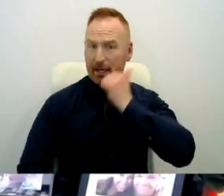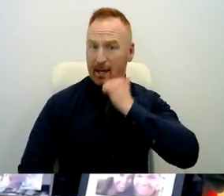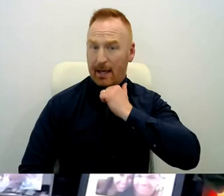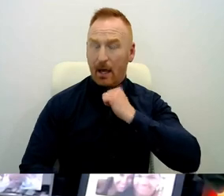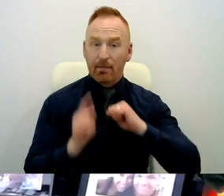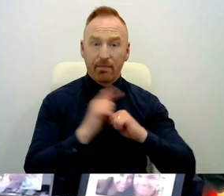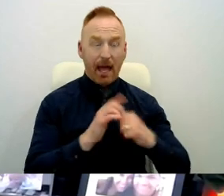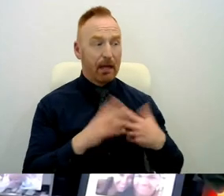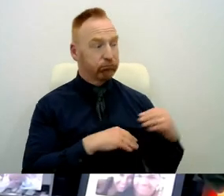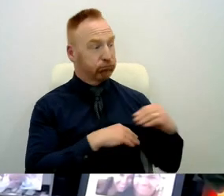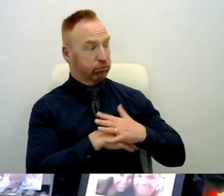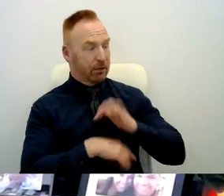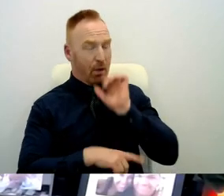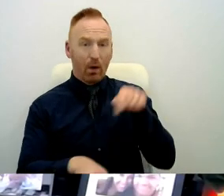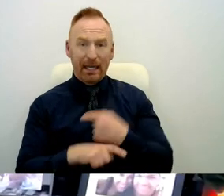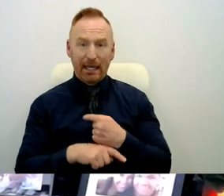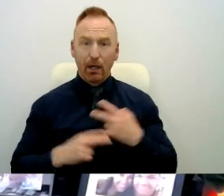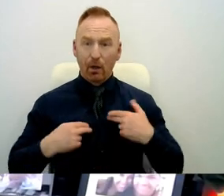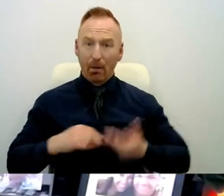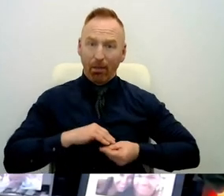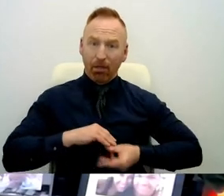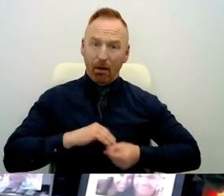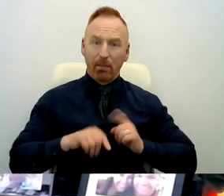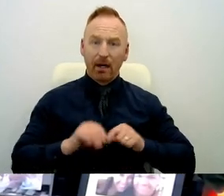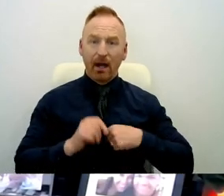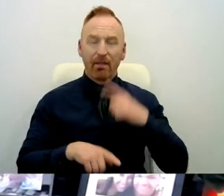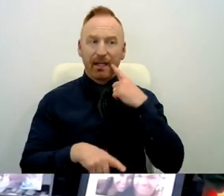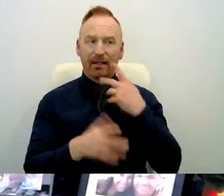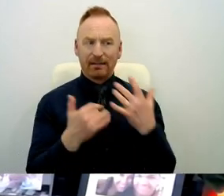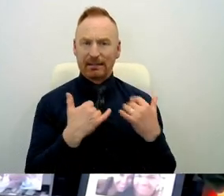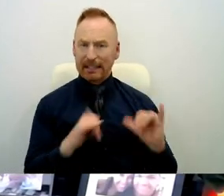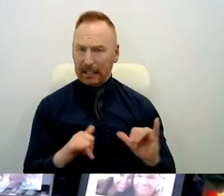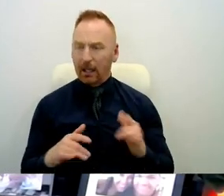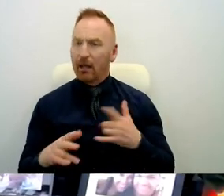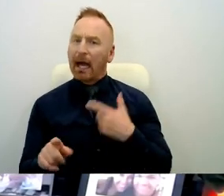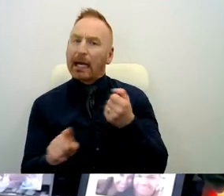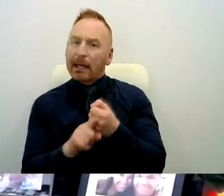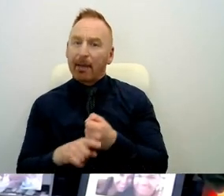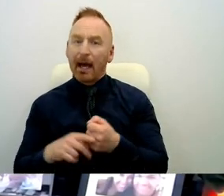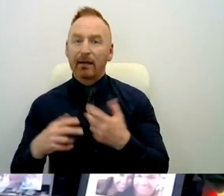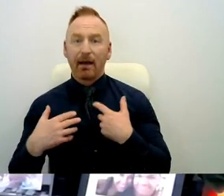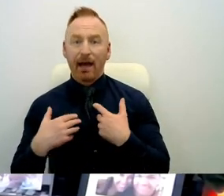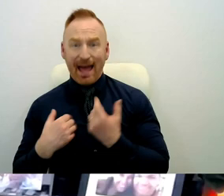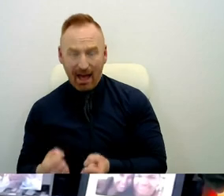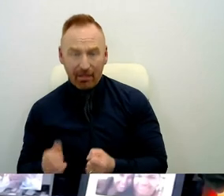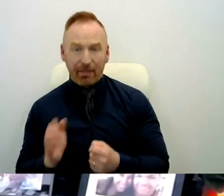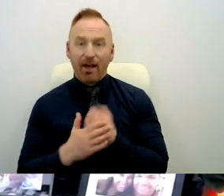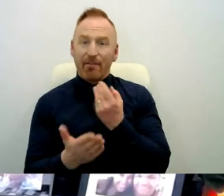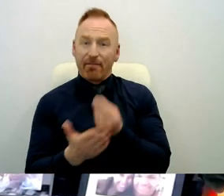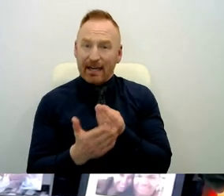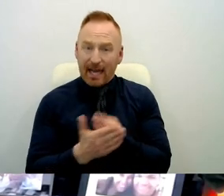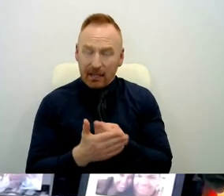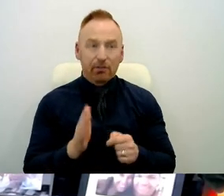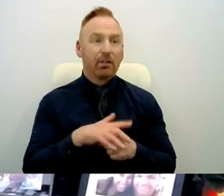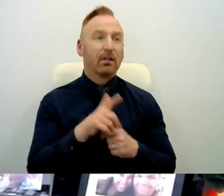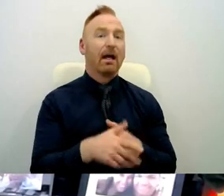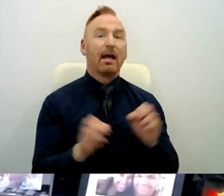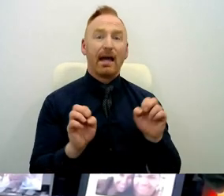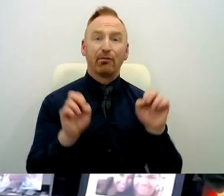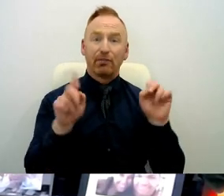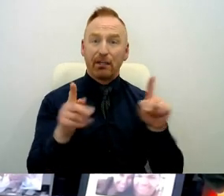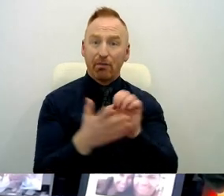effects not only have an impact on human dignity, but they're causing serious harm to folks' health, financial security,